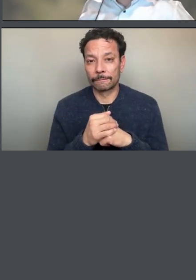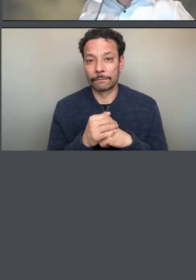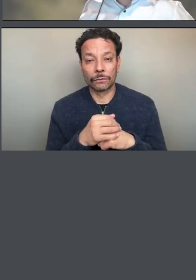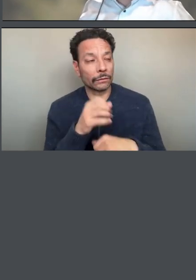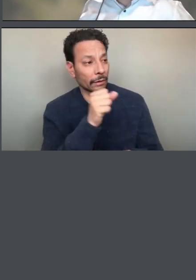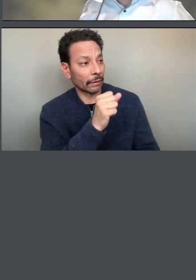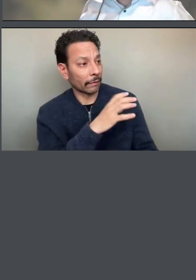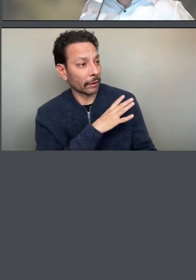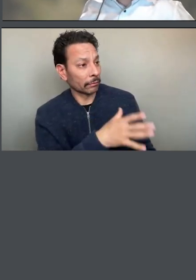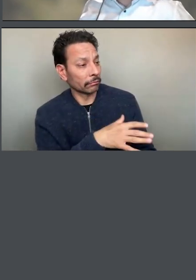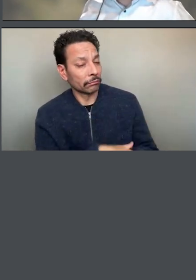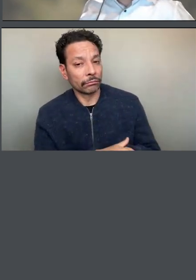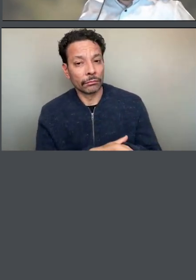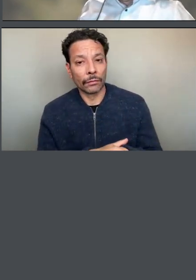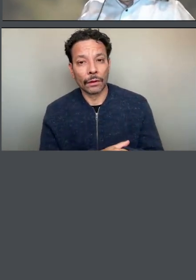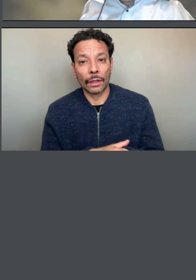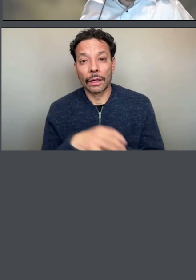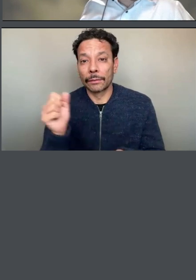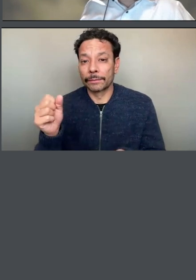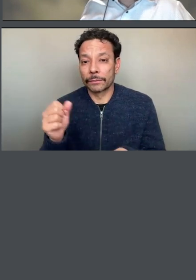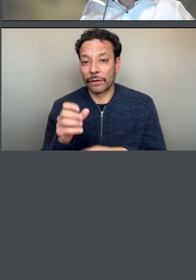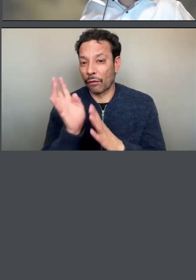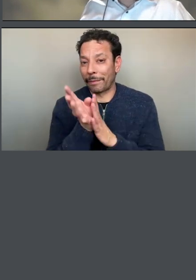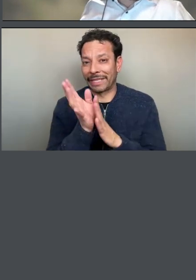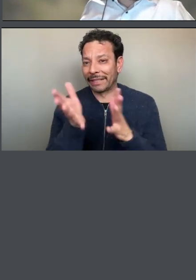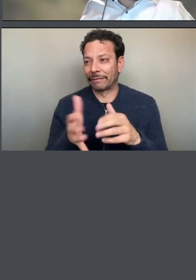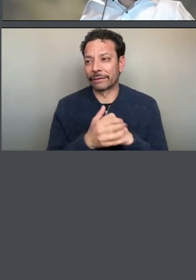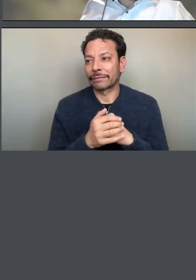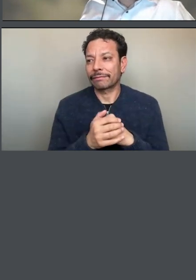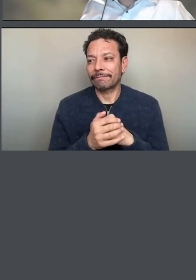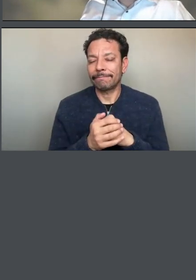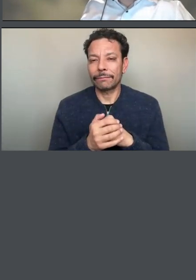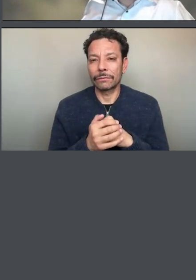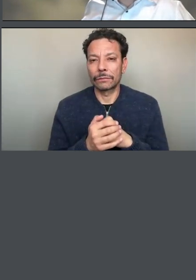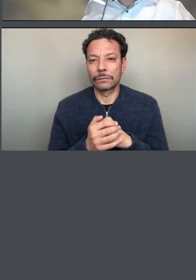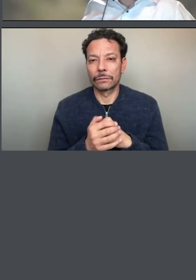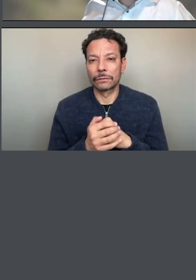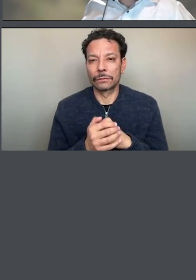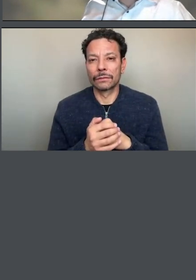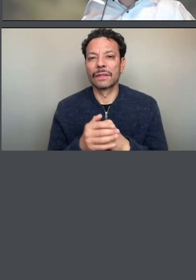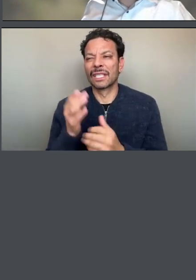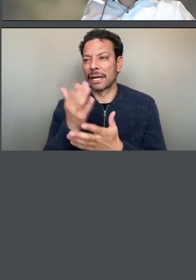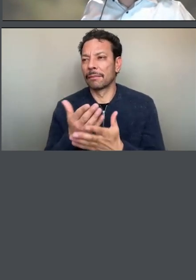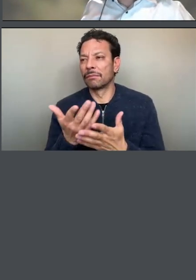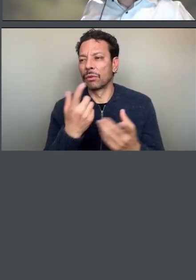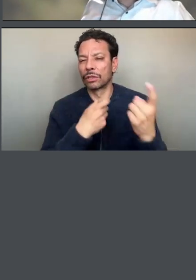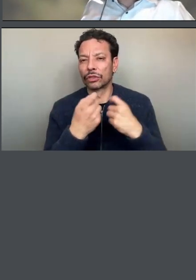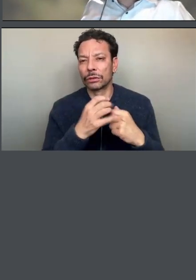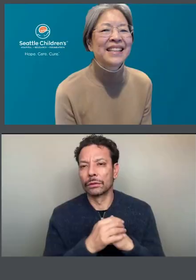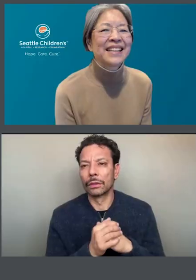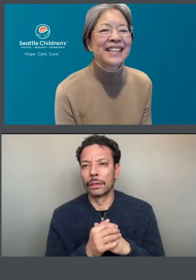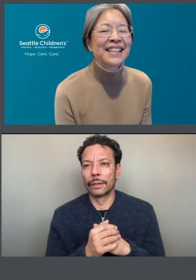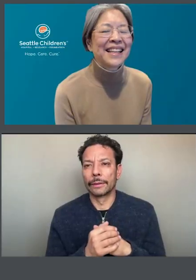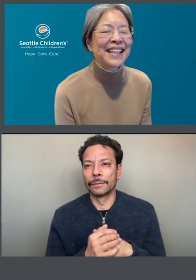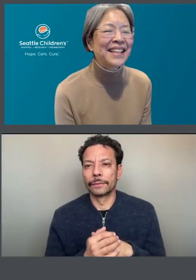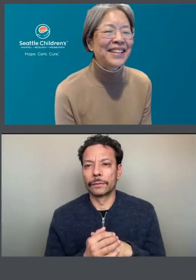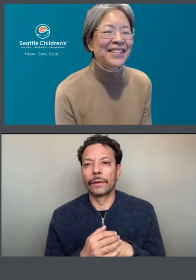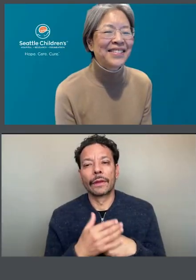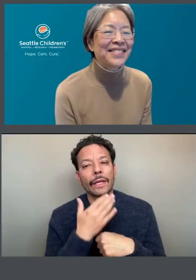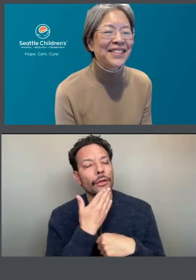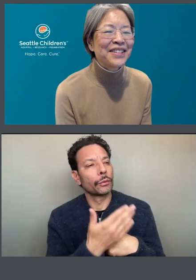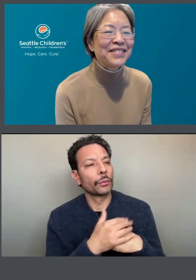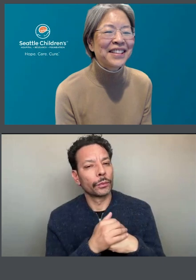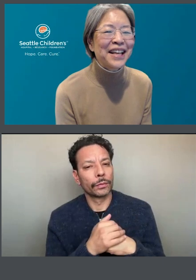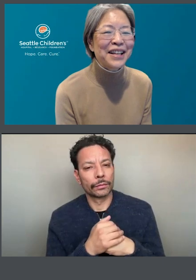Yeah, of course we do. Yeah. 4 minutes left. Yeah, let's stop and take questions. Thank